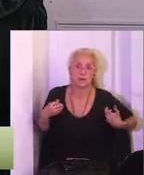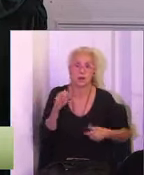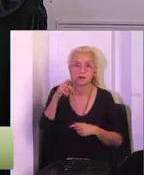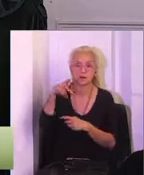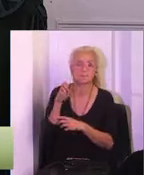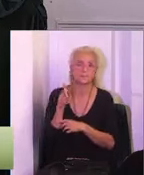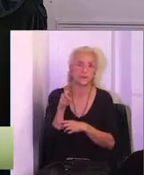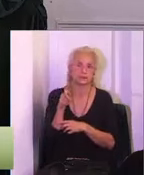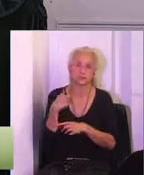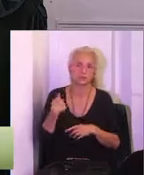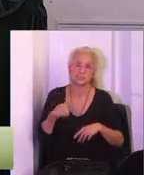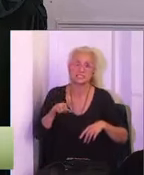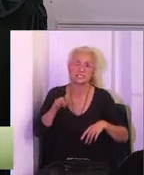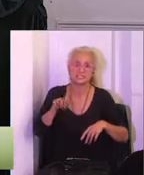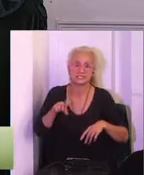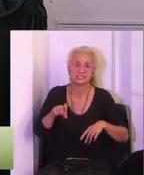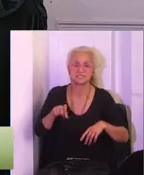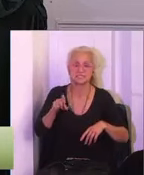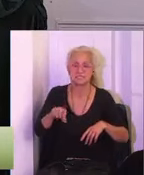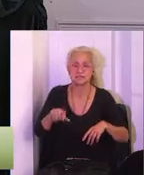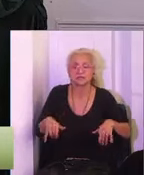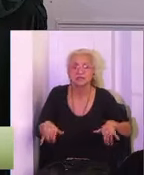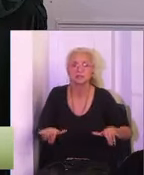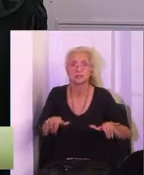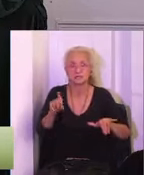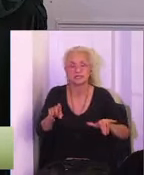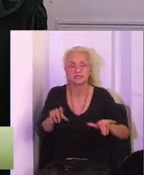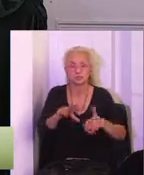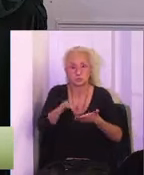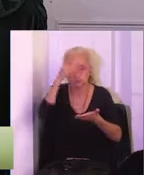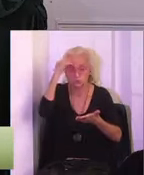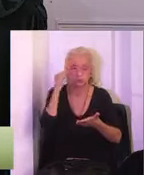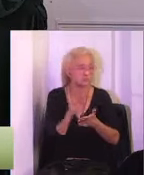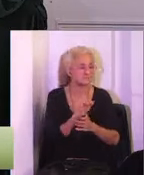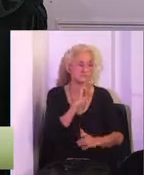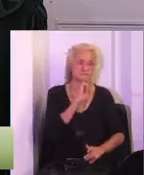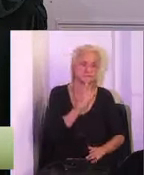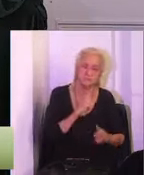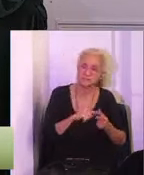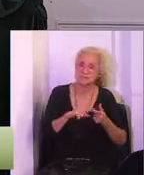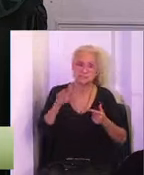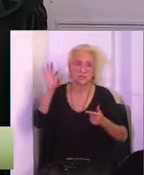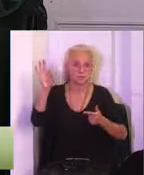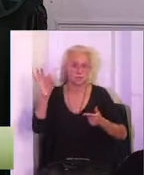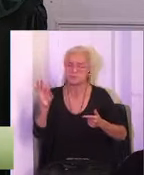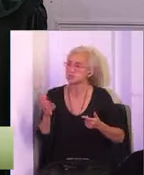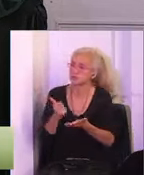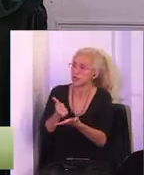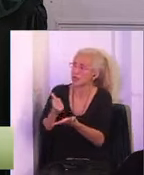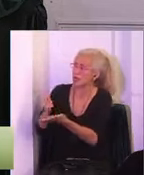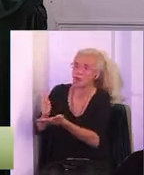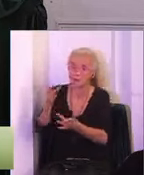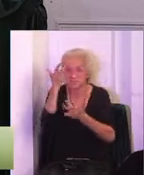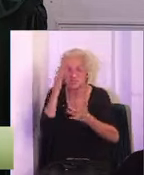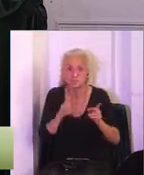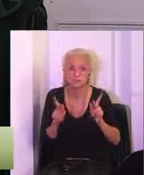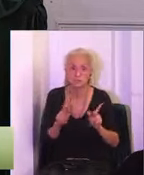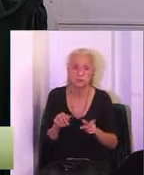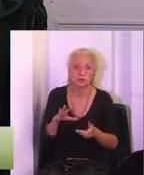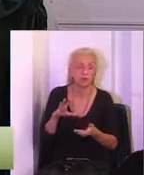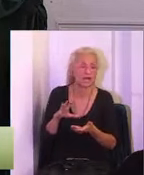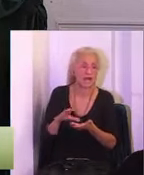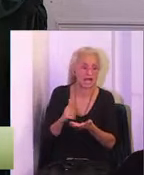We still need to learn vigilance, learn ministry to the sick, and to learn